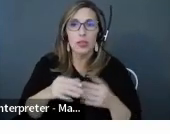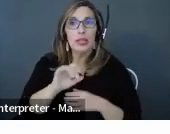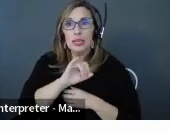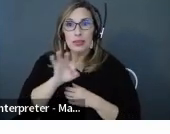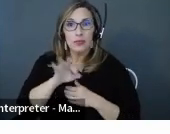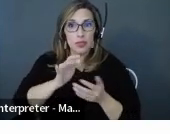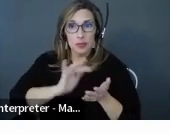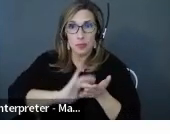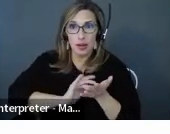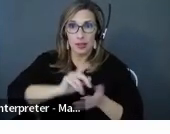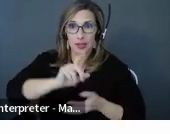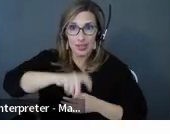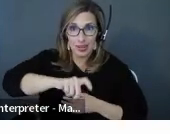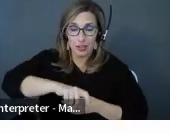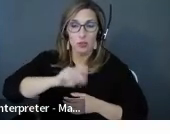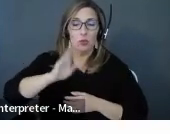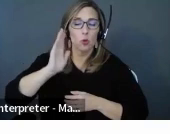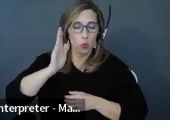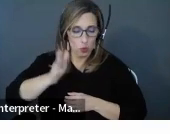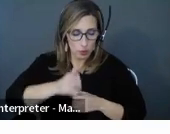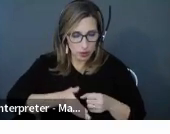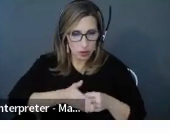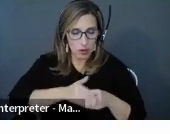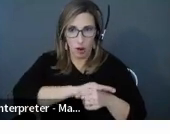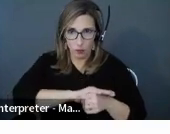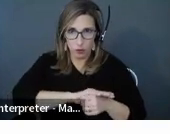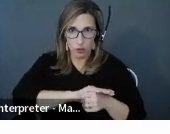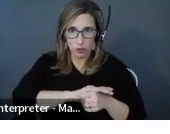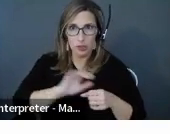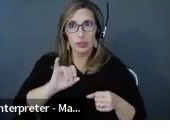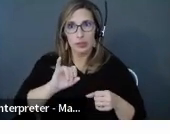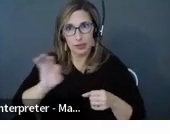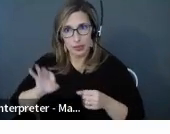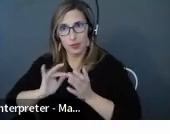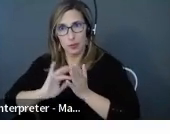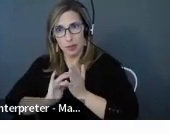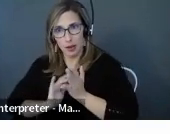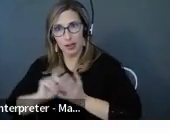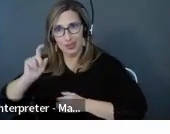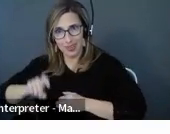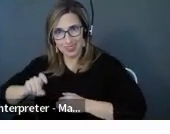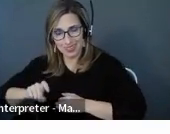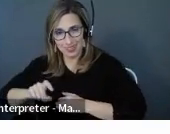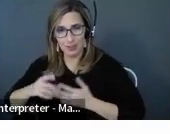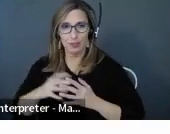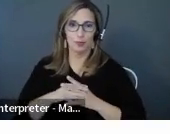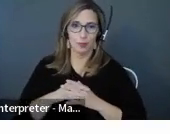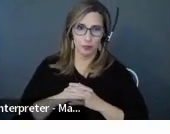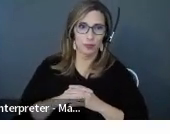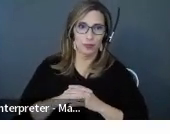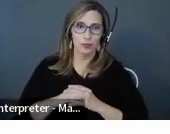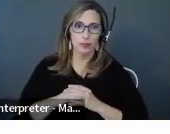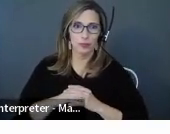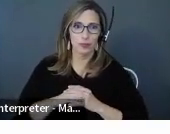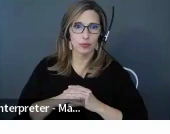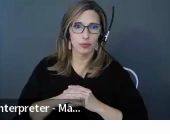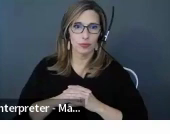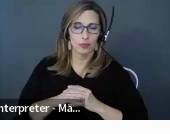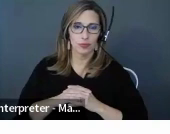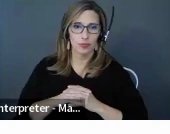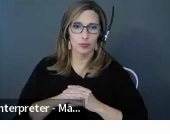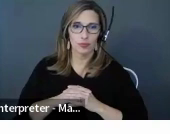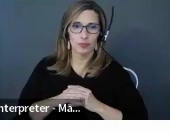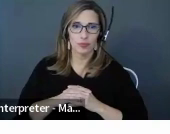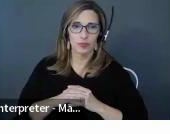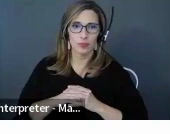will be covered for the duration in which it's medically necessary for those Medicaid eligible children.